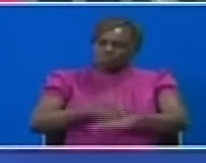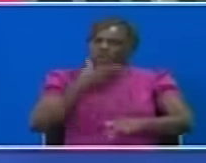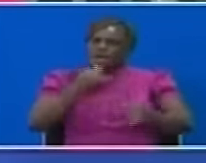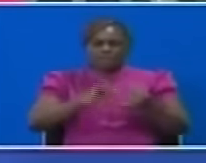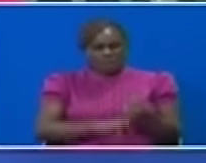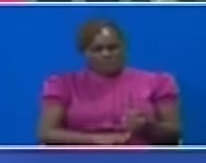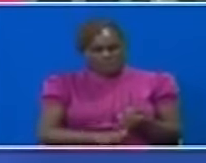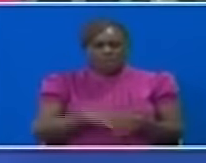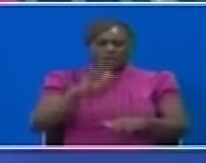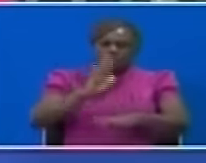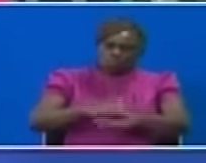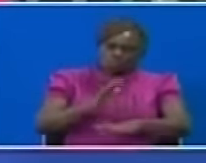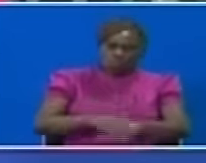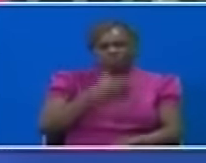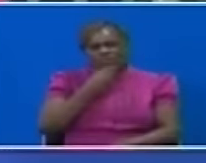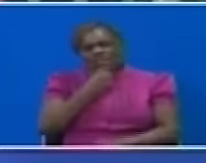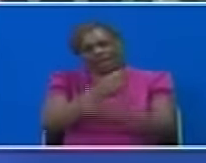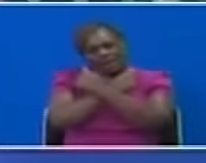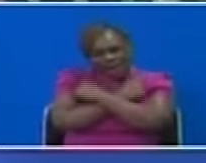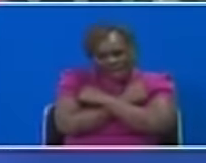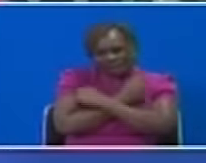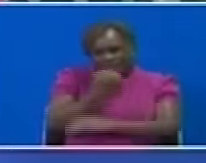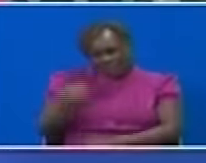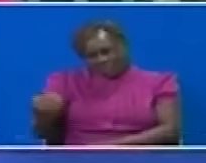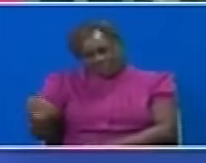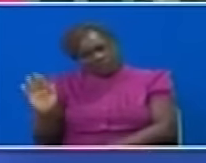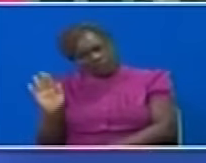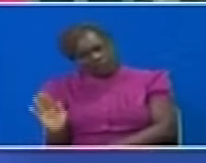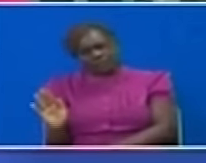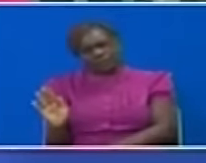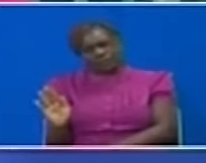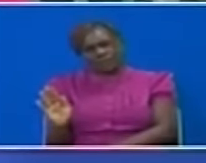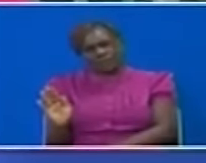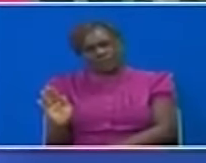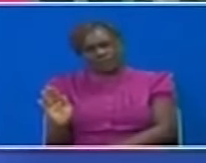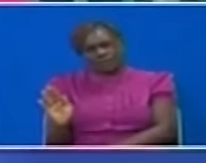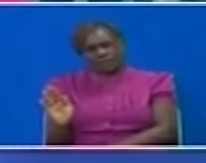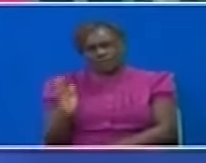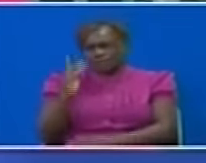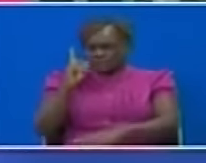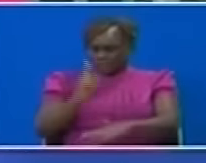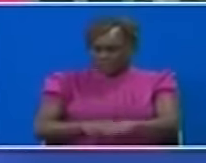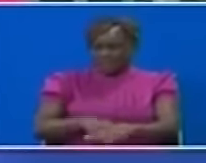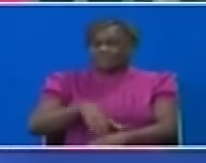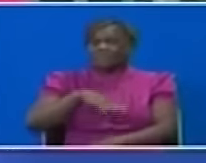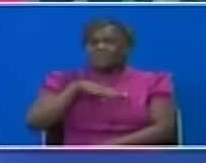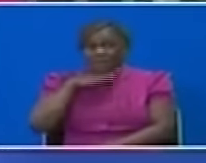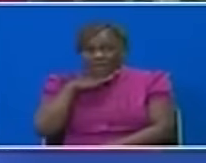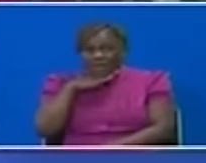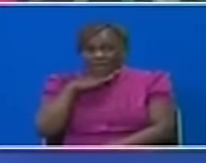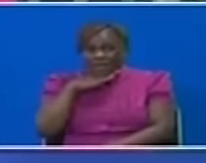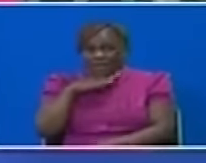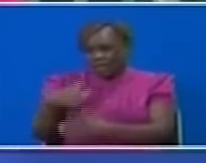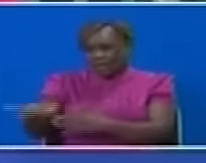good dad. Alikuwa anapenda watoto wake. Kwa kazi, yani hata actually wakati aliuawa, alitoka